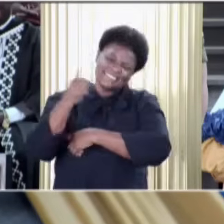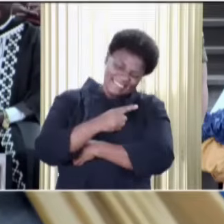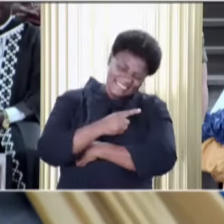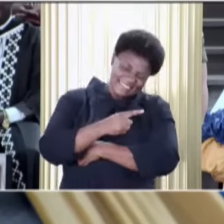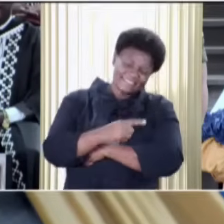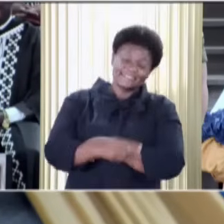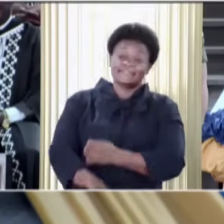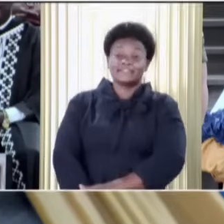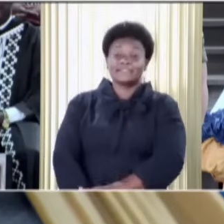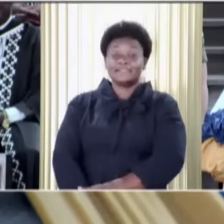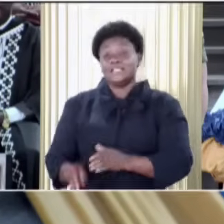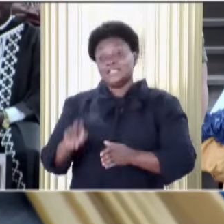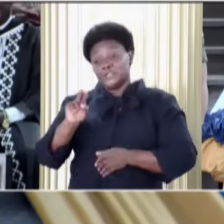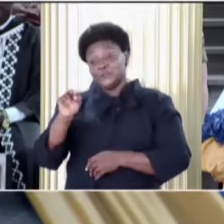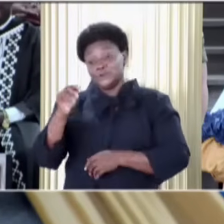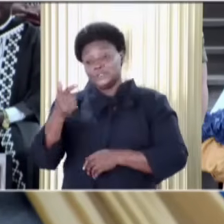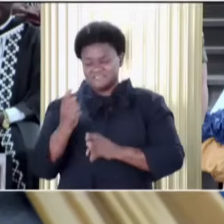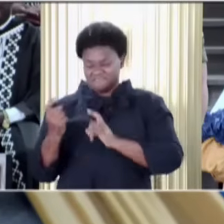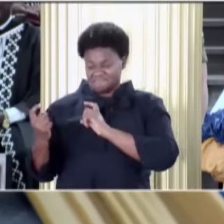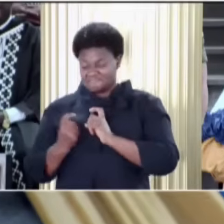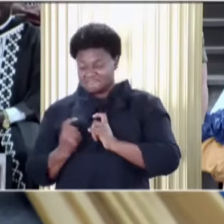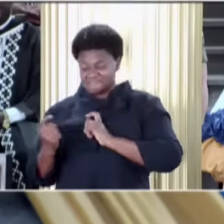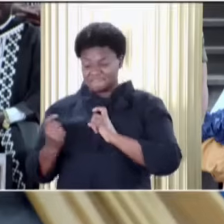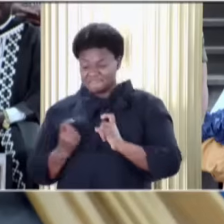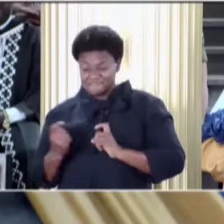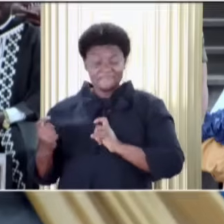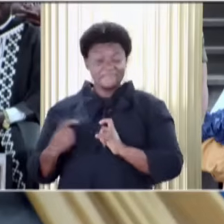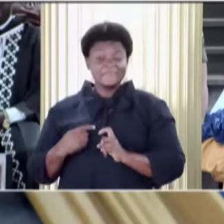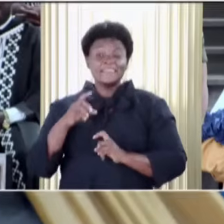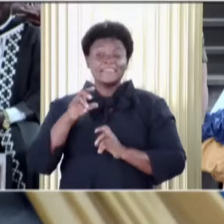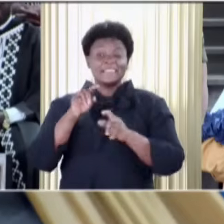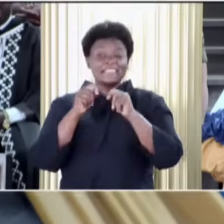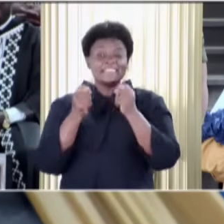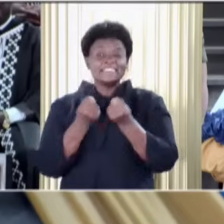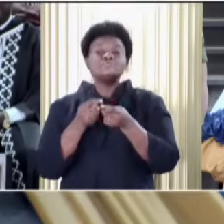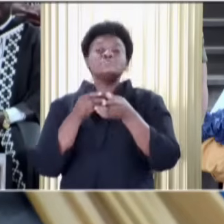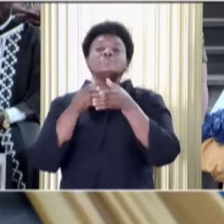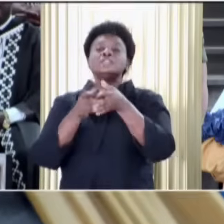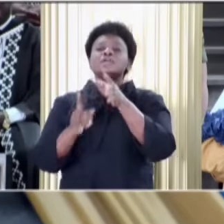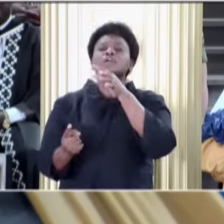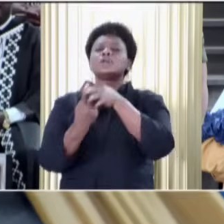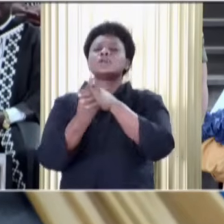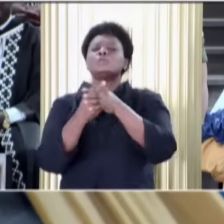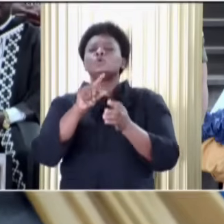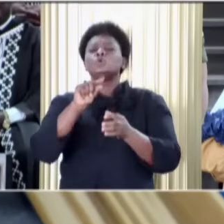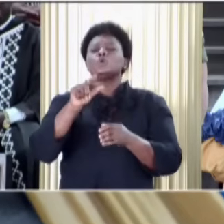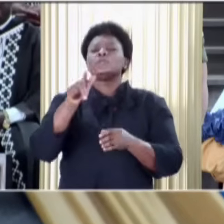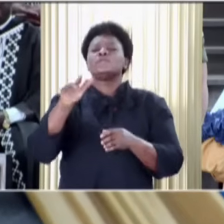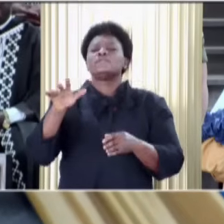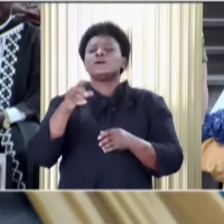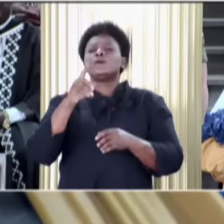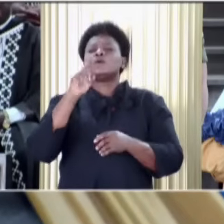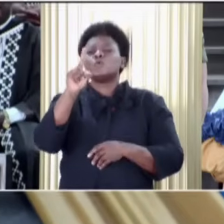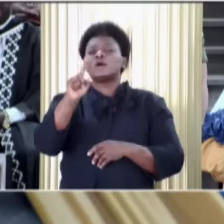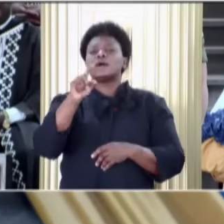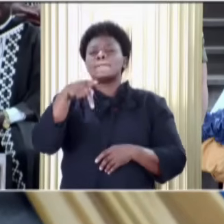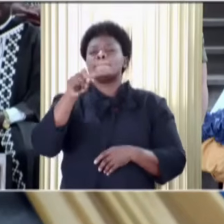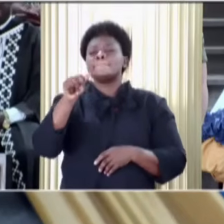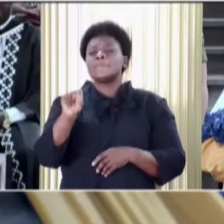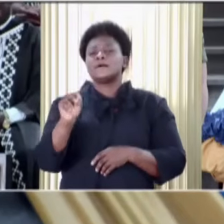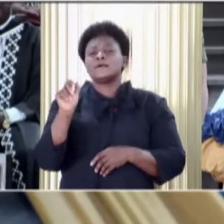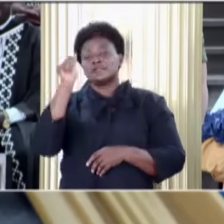The UG debate team emerged as 2025 Pan-African Universities